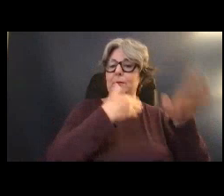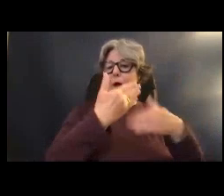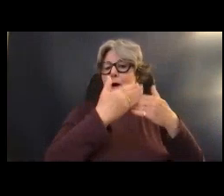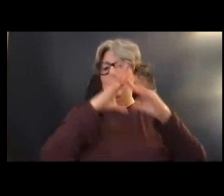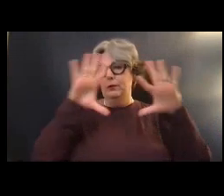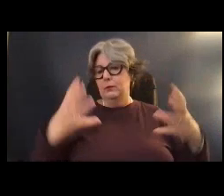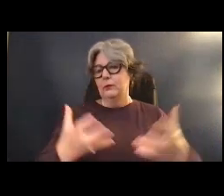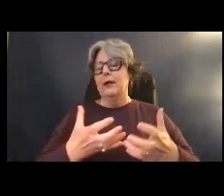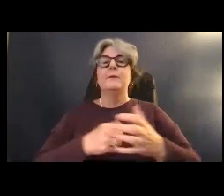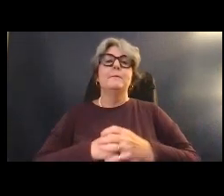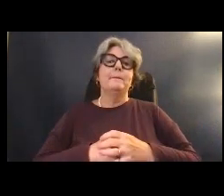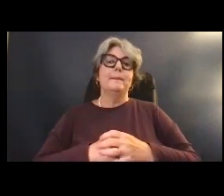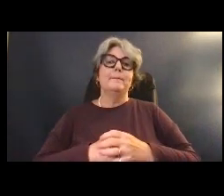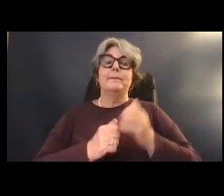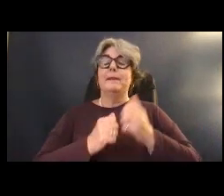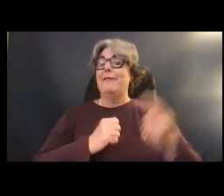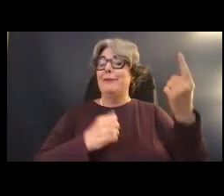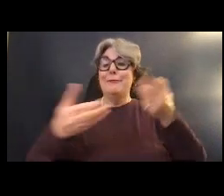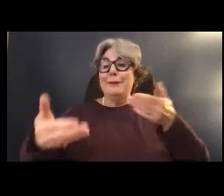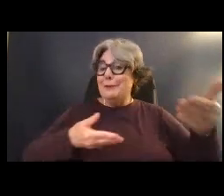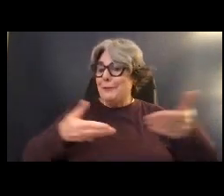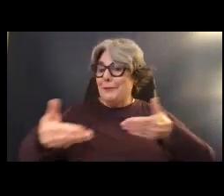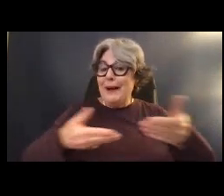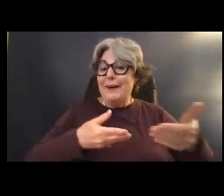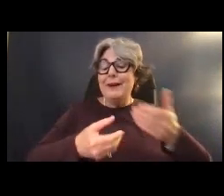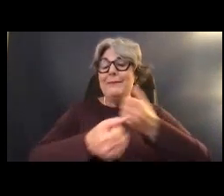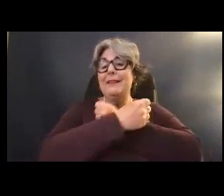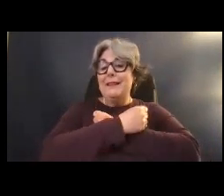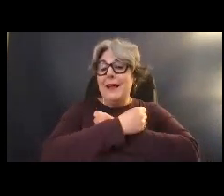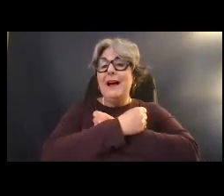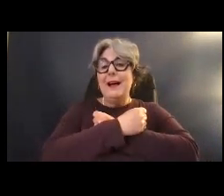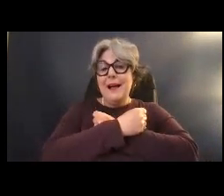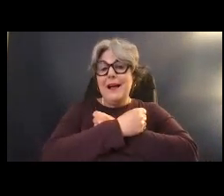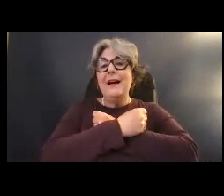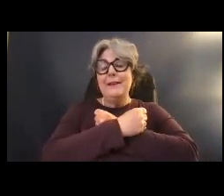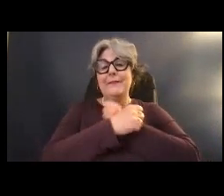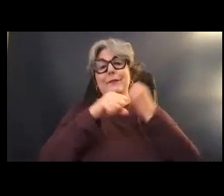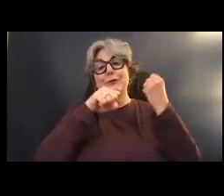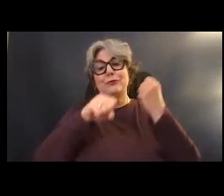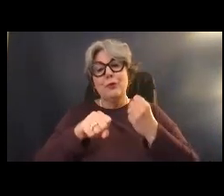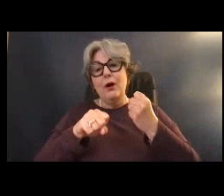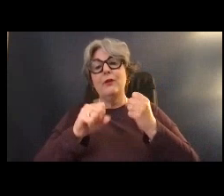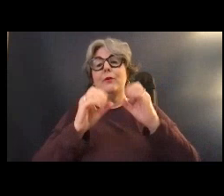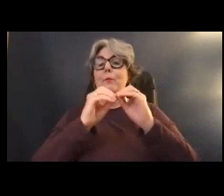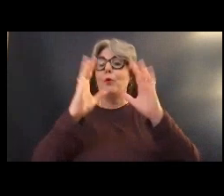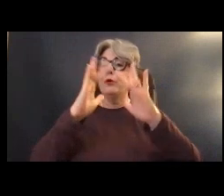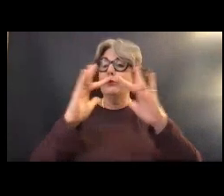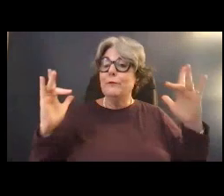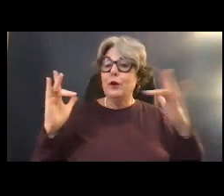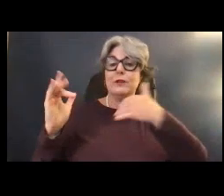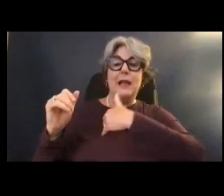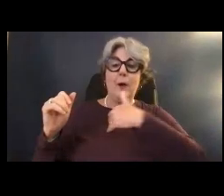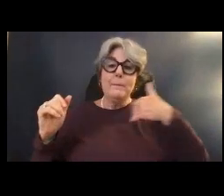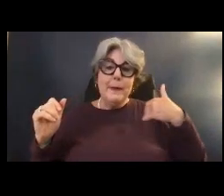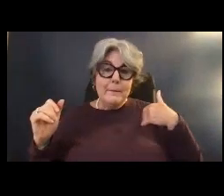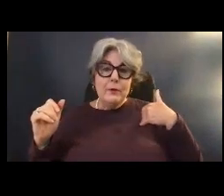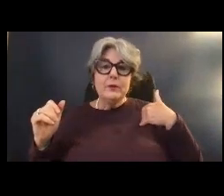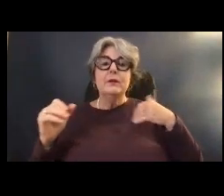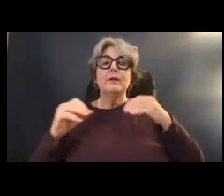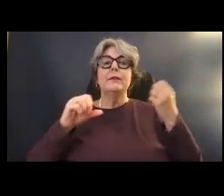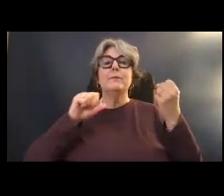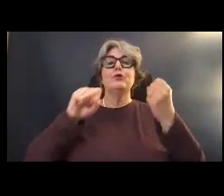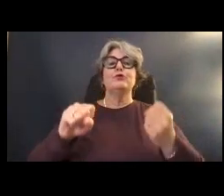So everyone's welcome. Love to have the stronger we are, the more diverse our membership is, the